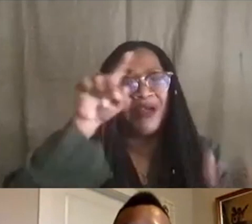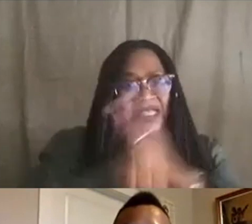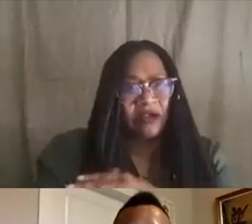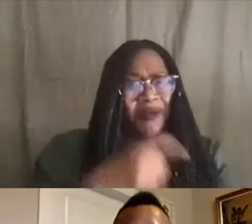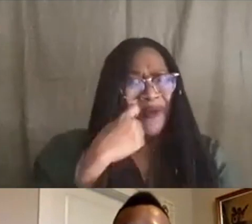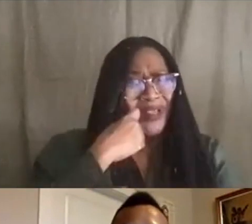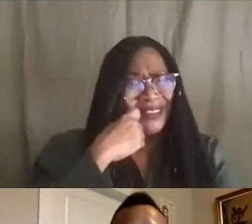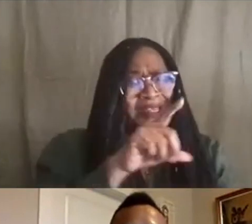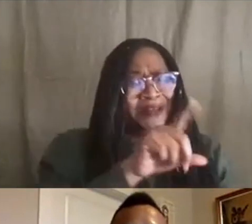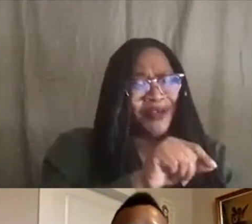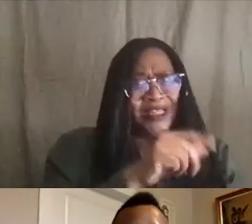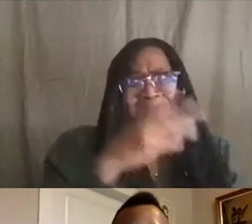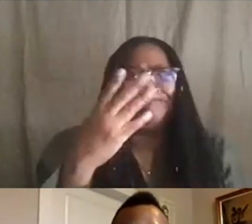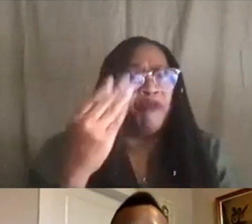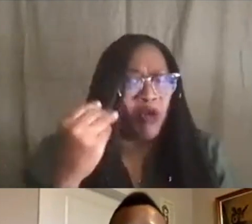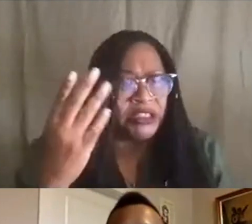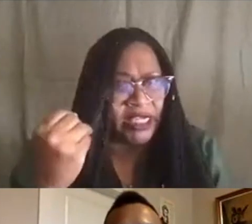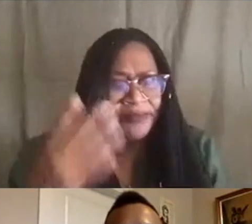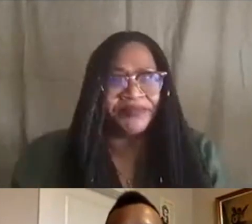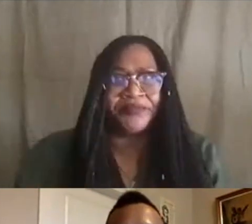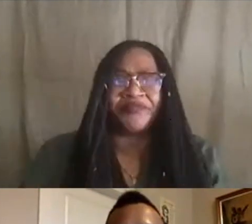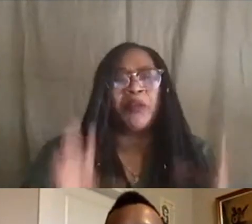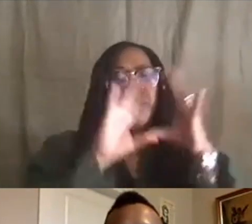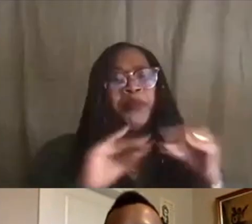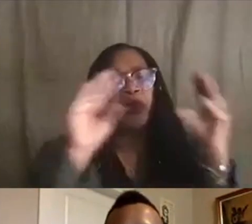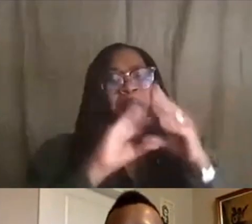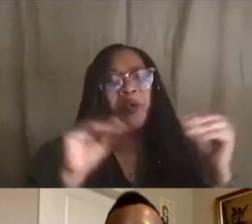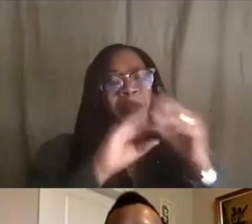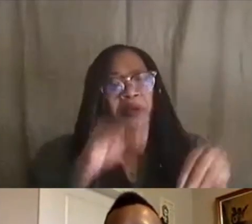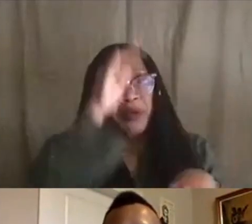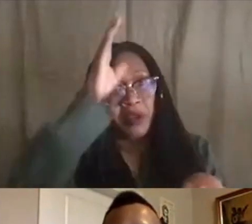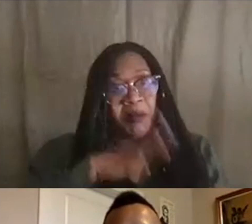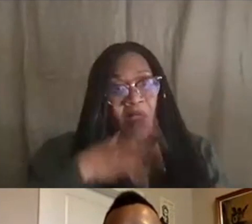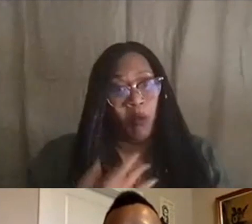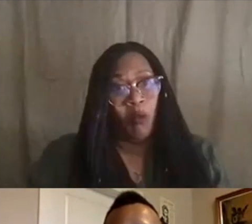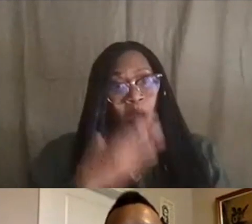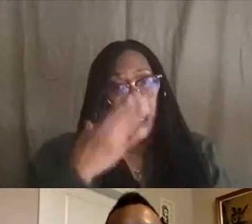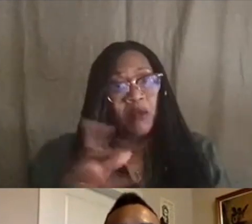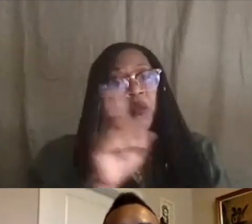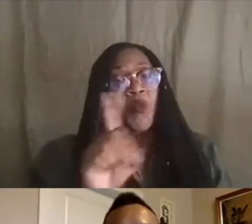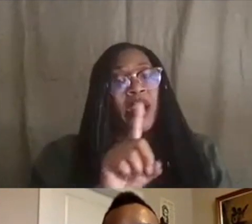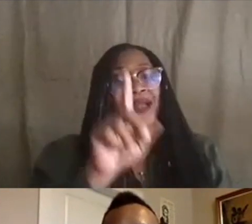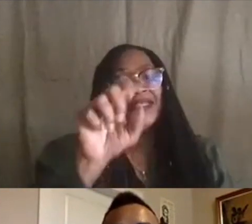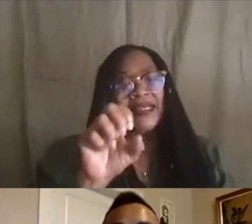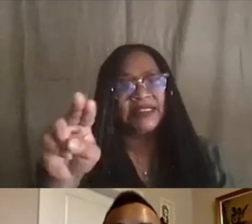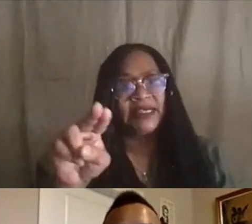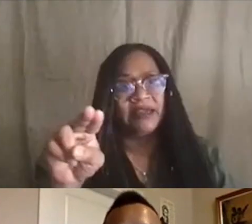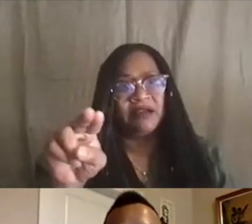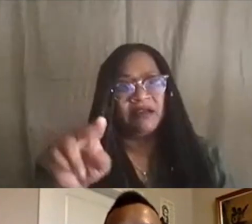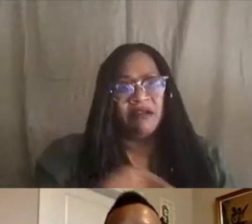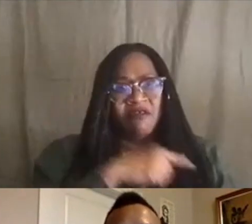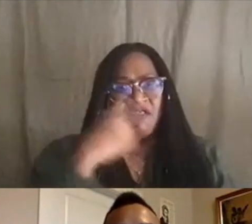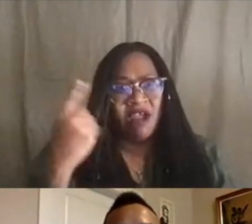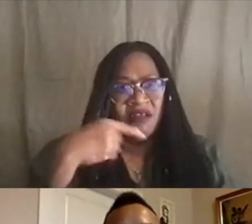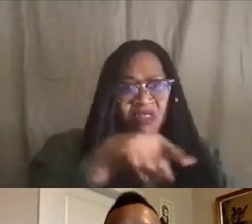2014, there was a story about a white man in Tennessee who threatened a medical official